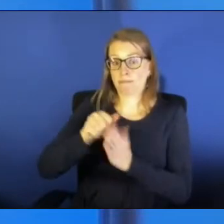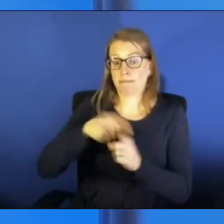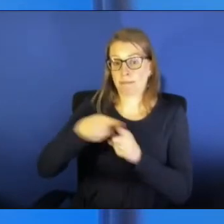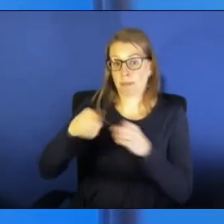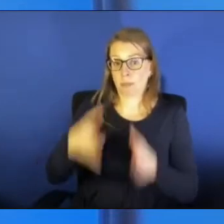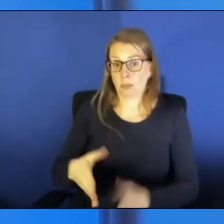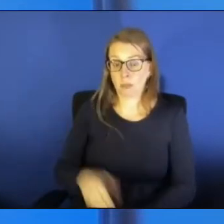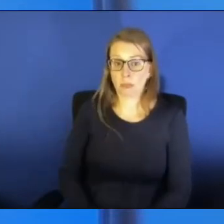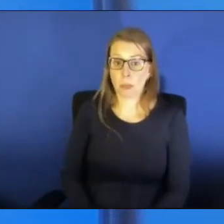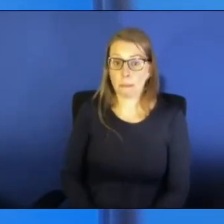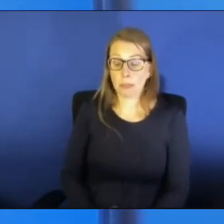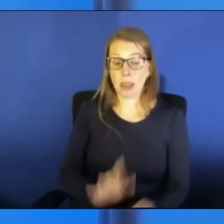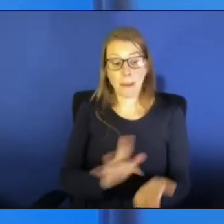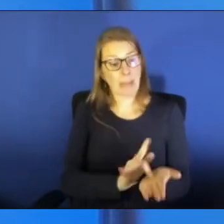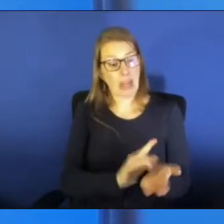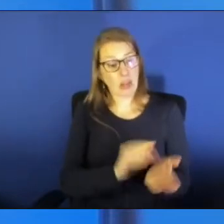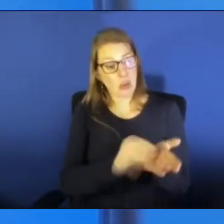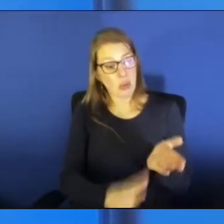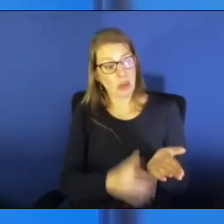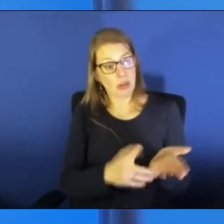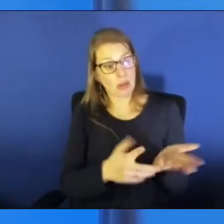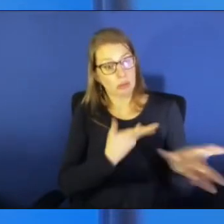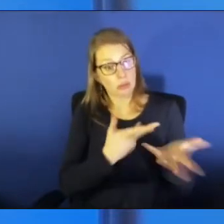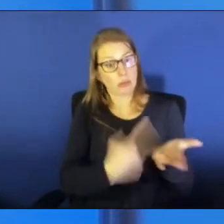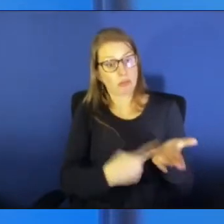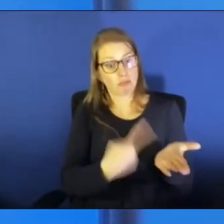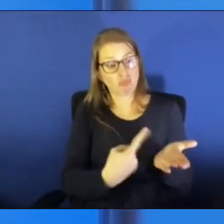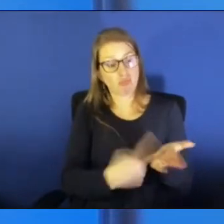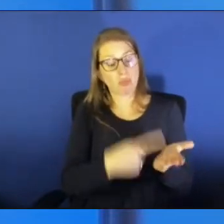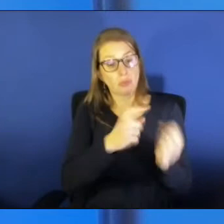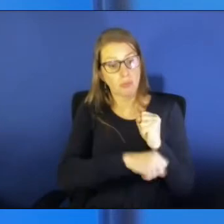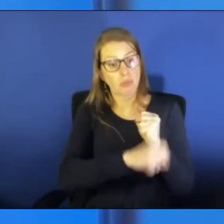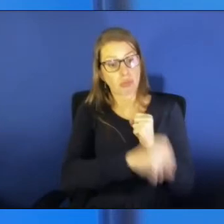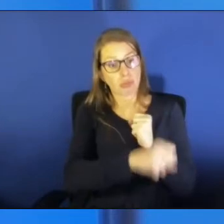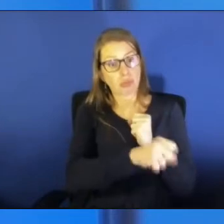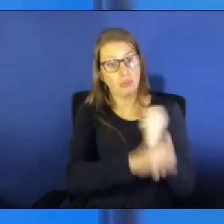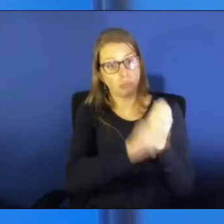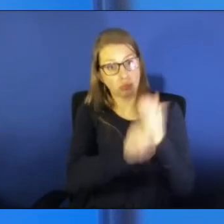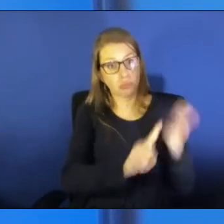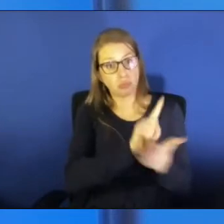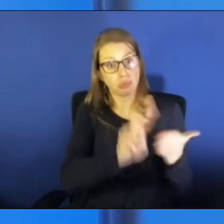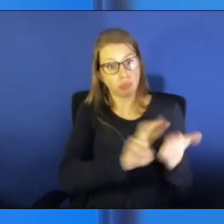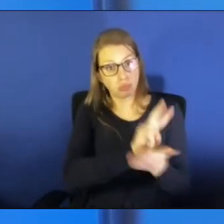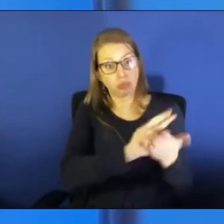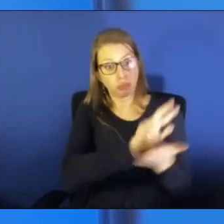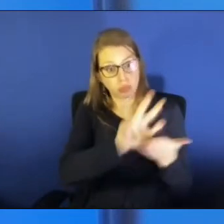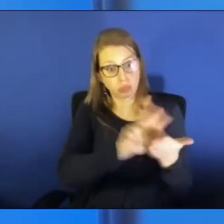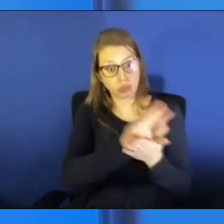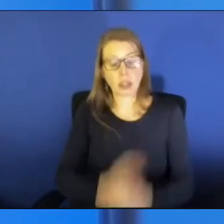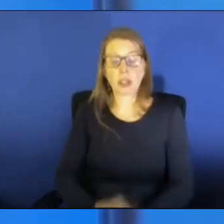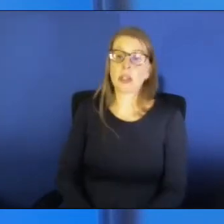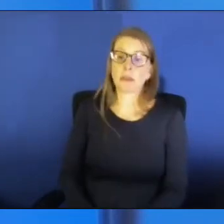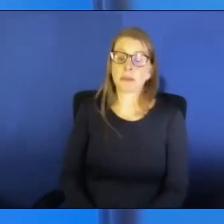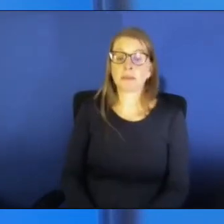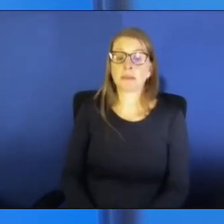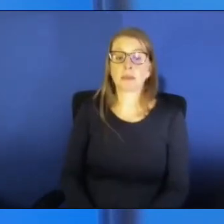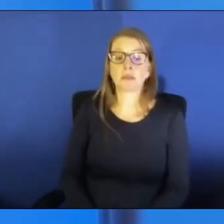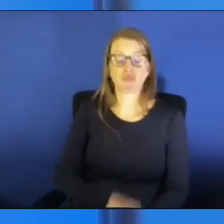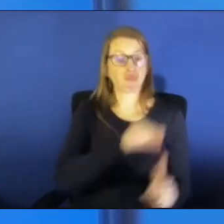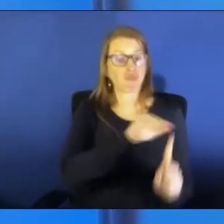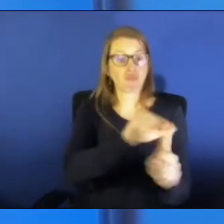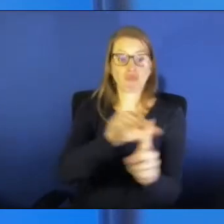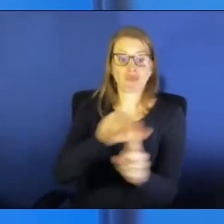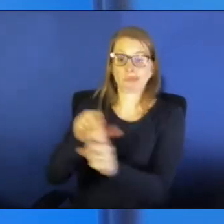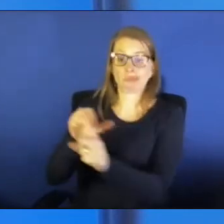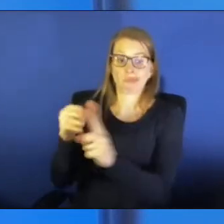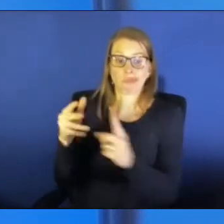students, we go on this for hours and hours. The thing to remind everyone is that the biopsy